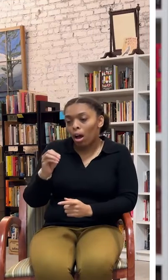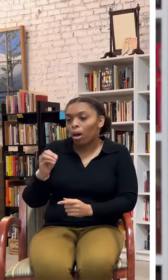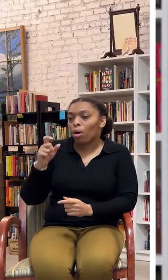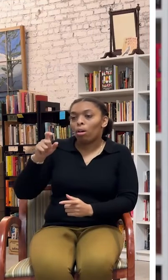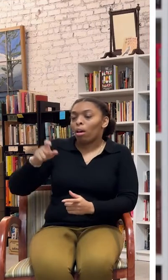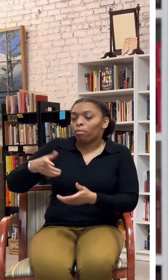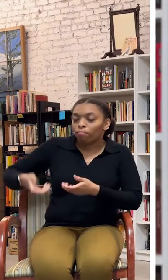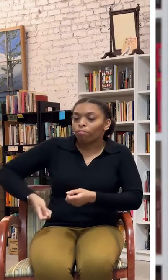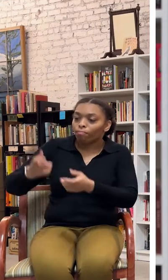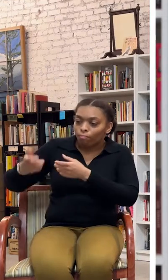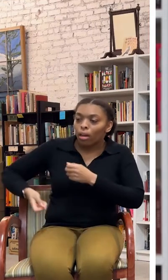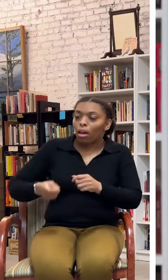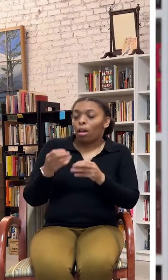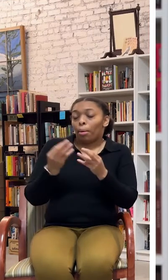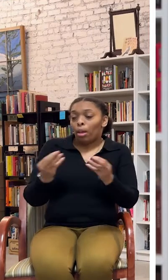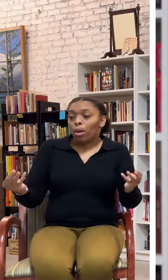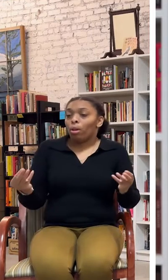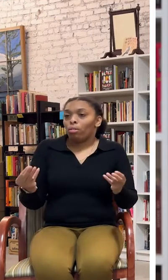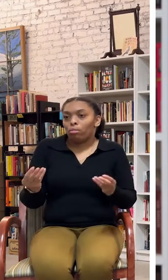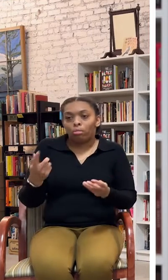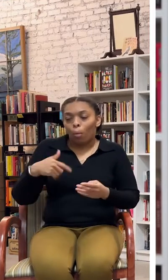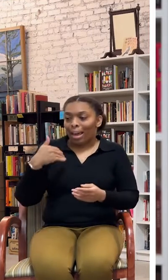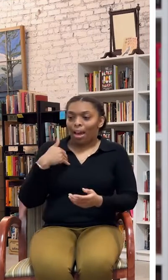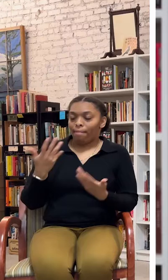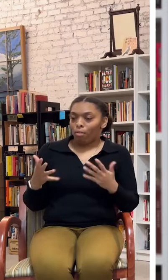of our little phones are using to function.